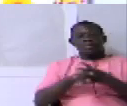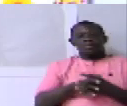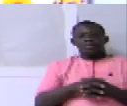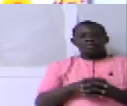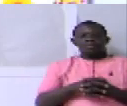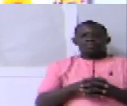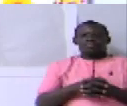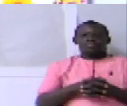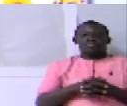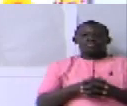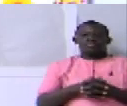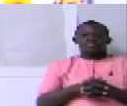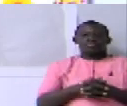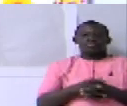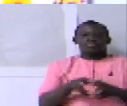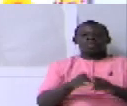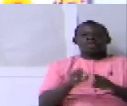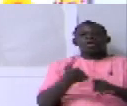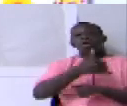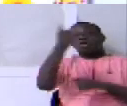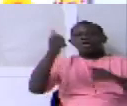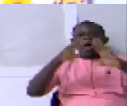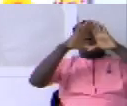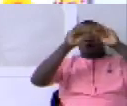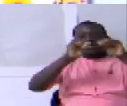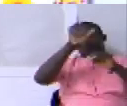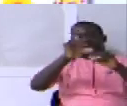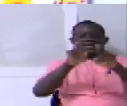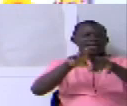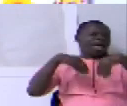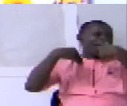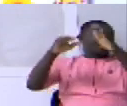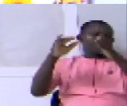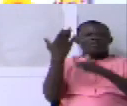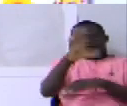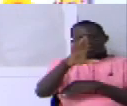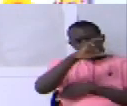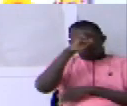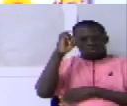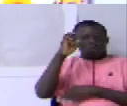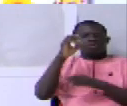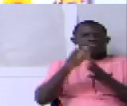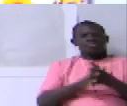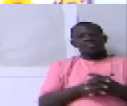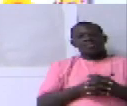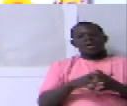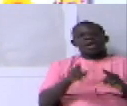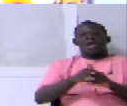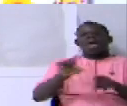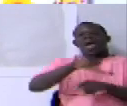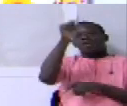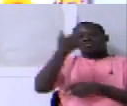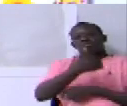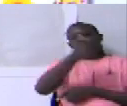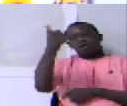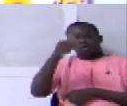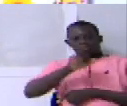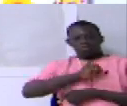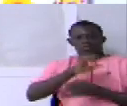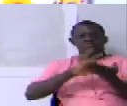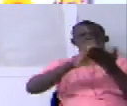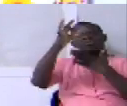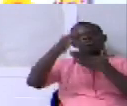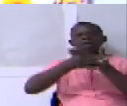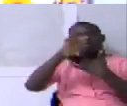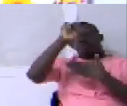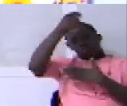je some officers were dismissed from their services. Ika officer dol fanglu bayle ila do kola. And some their cases are referred to the police